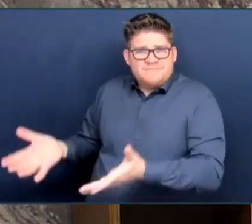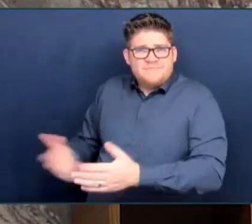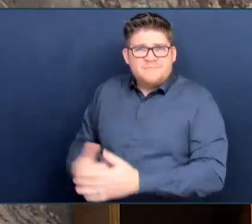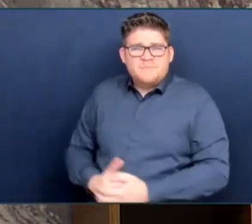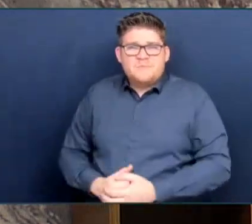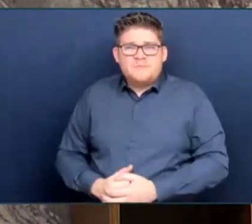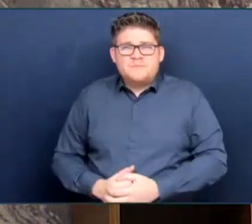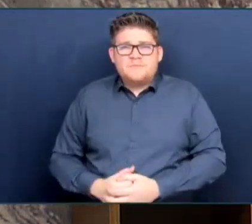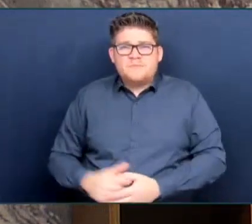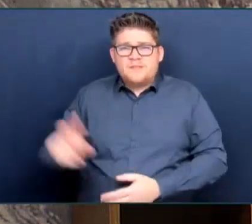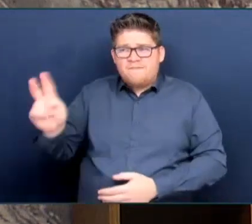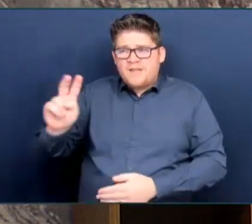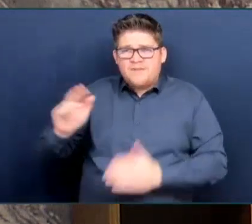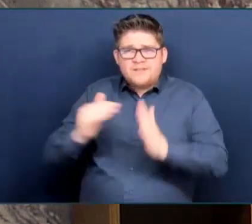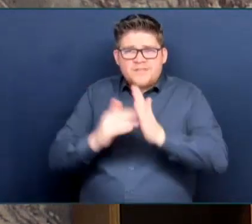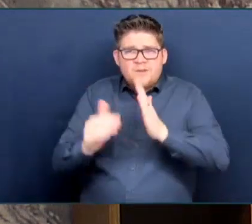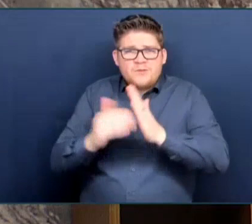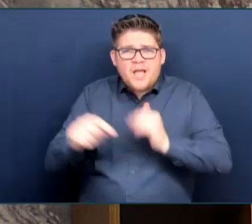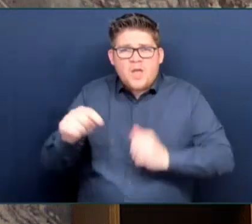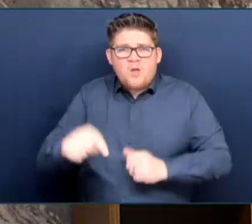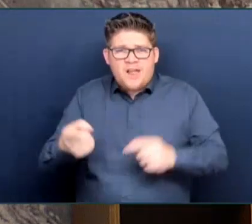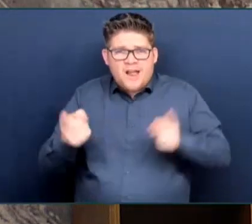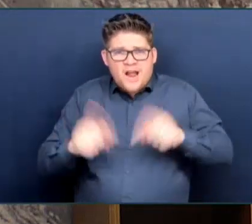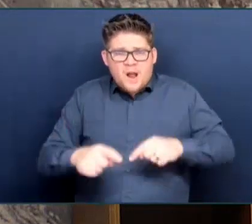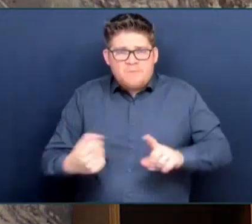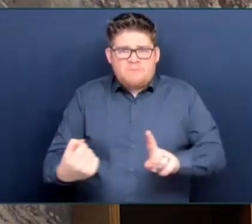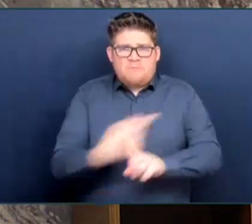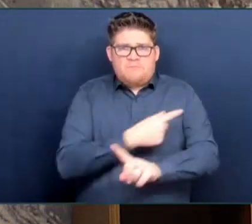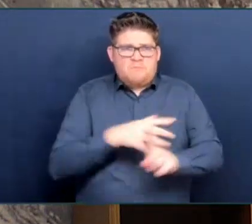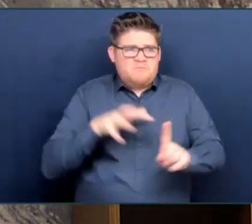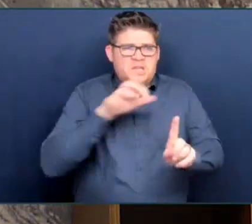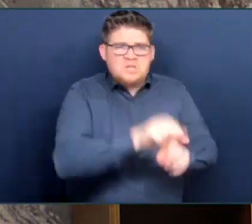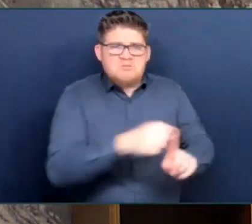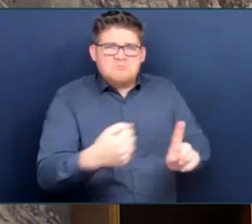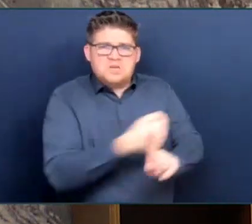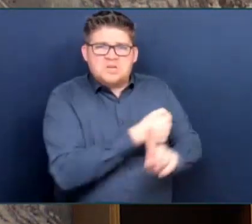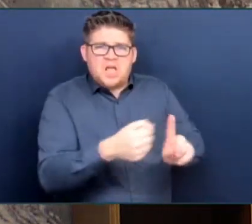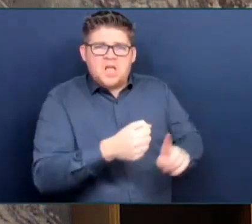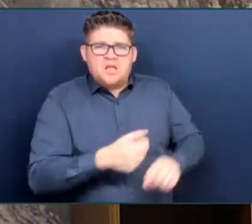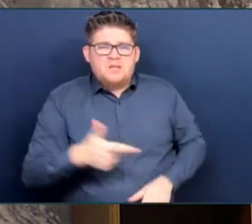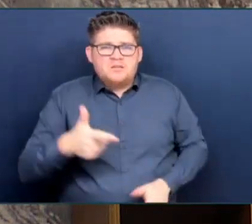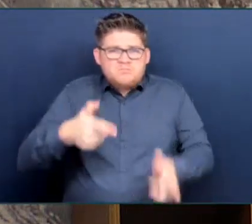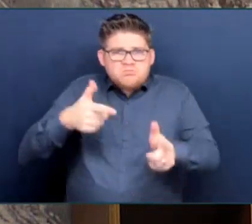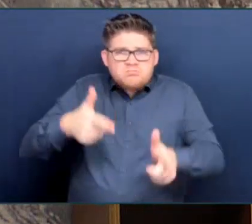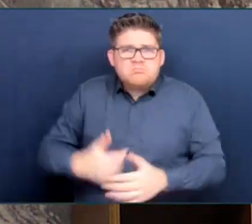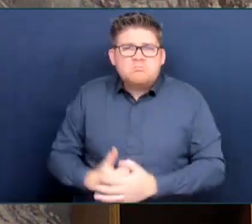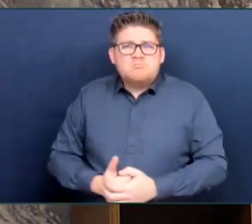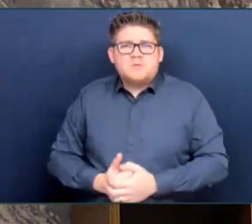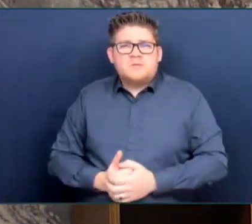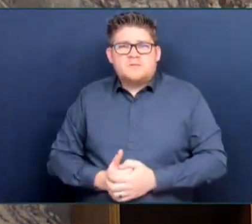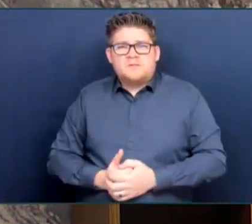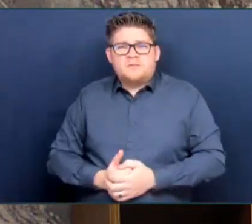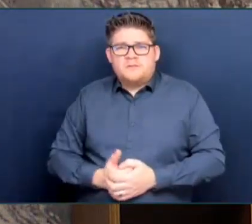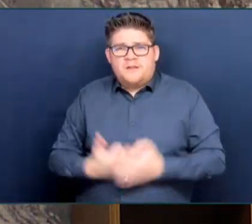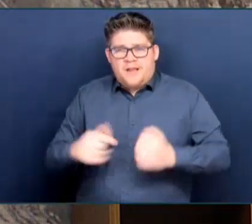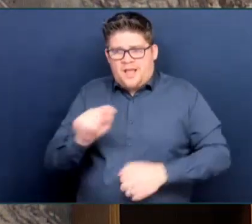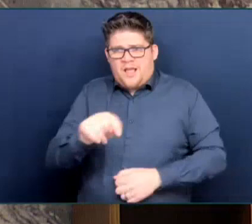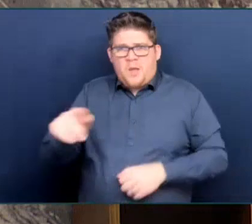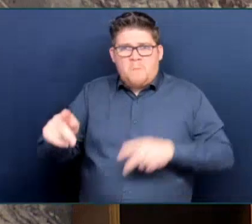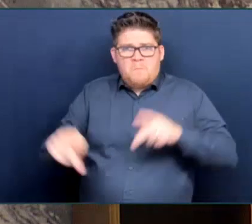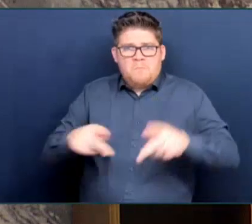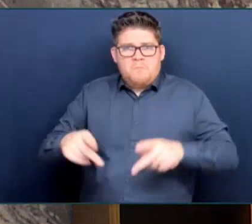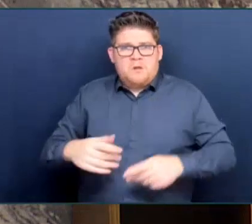businesses are caught in the crossfire. 1 in 10 storefronts in Vancouver now stands vacant under this government. In the area of